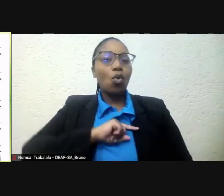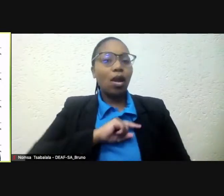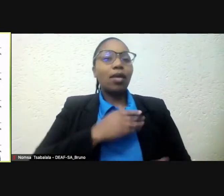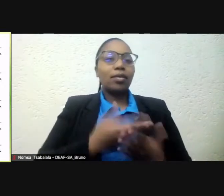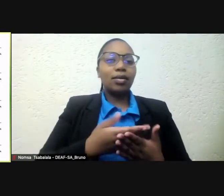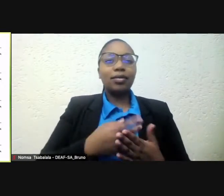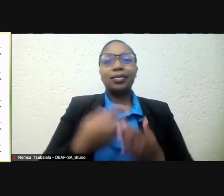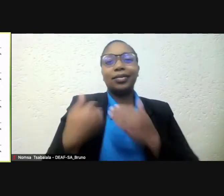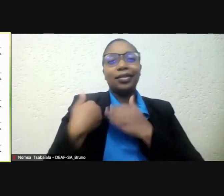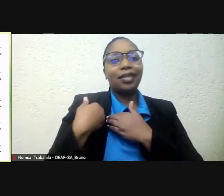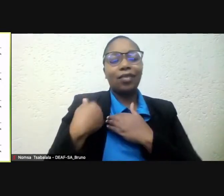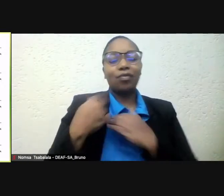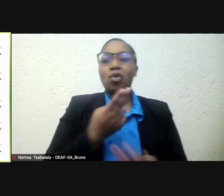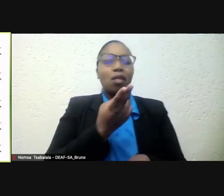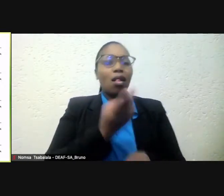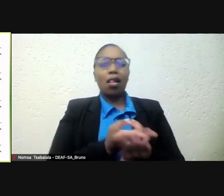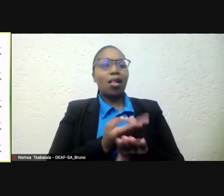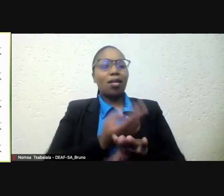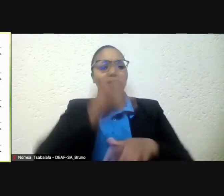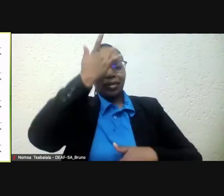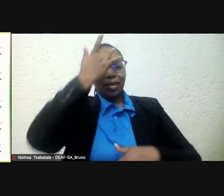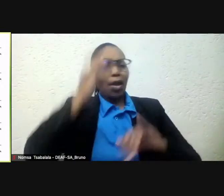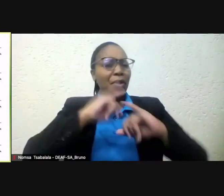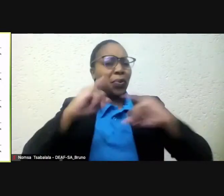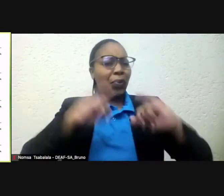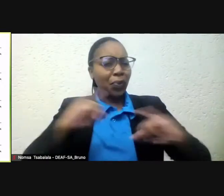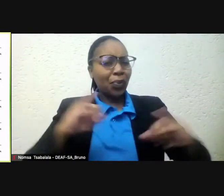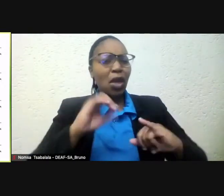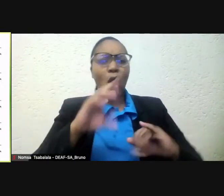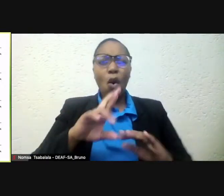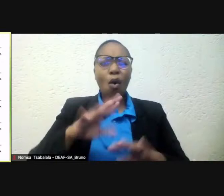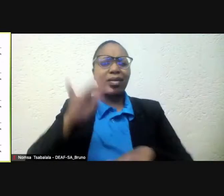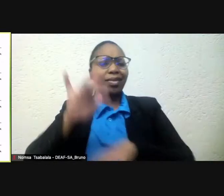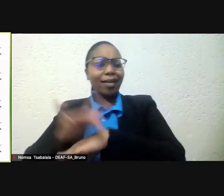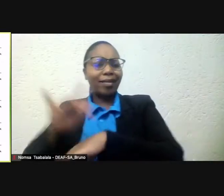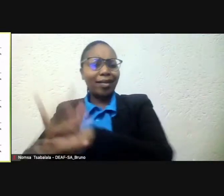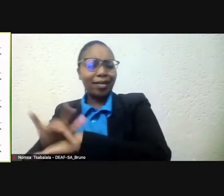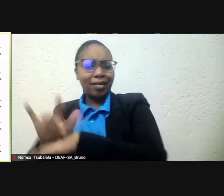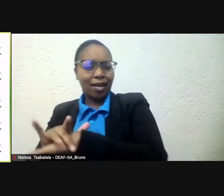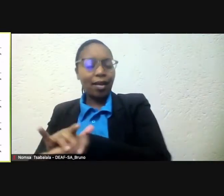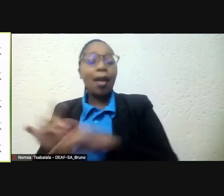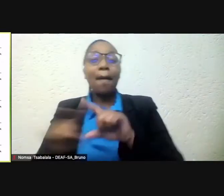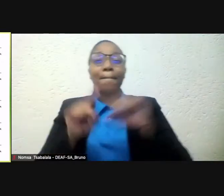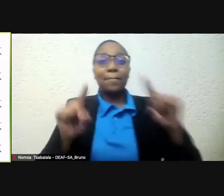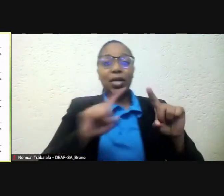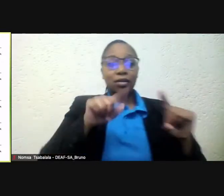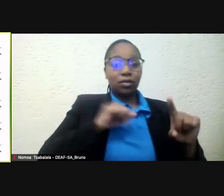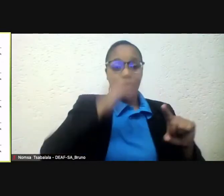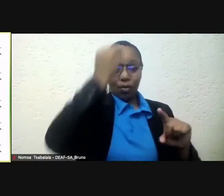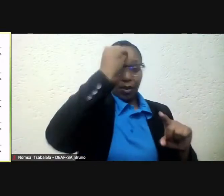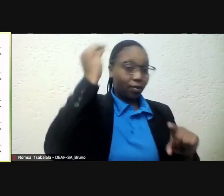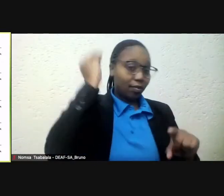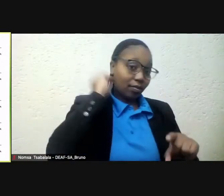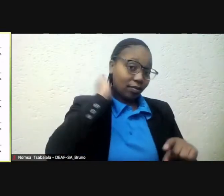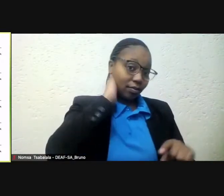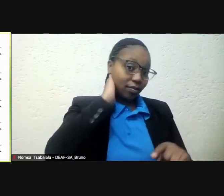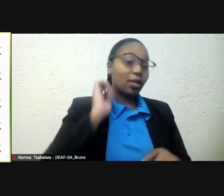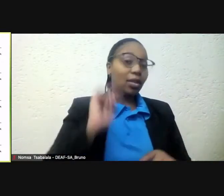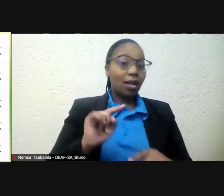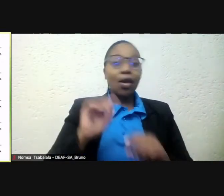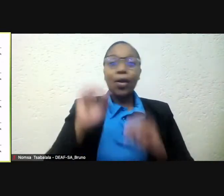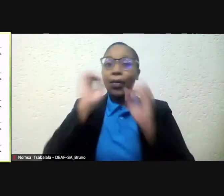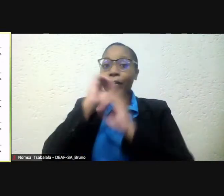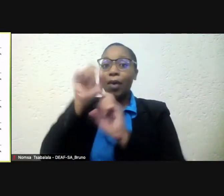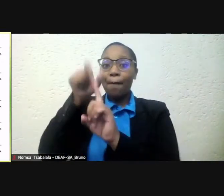that no one amongst our scientists had ever said to us that the vaccines will prevent